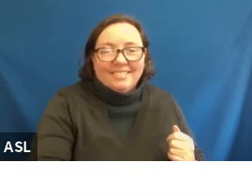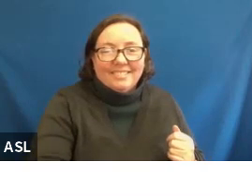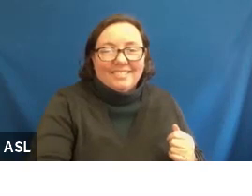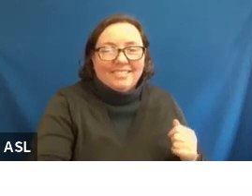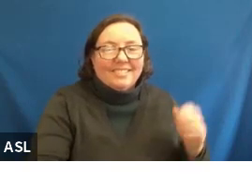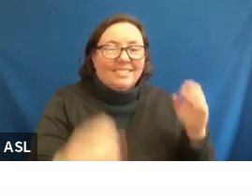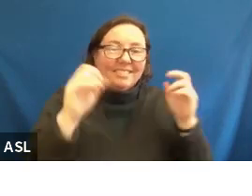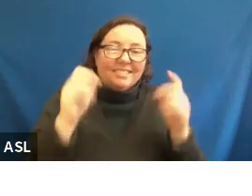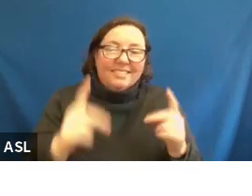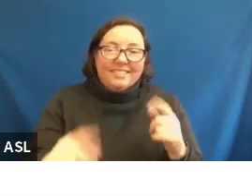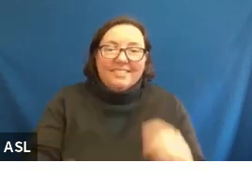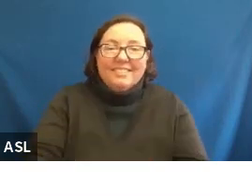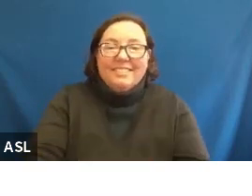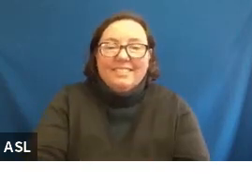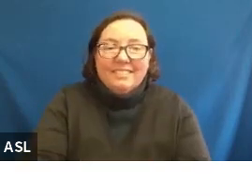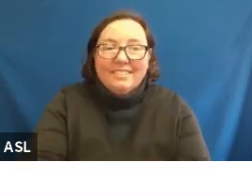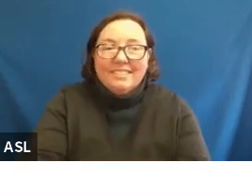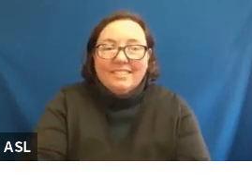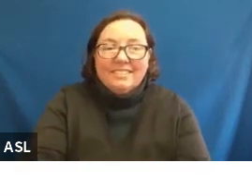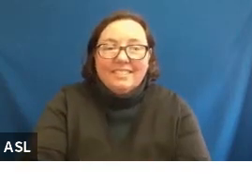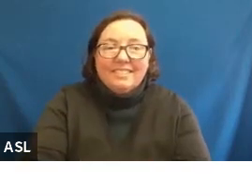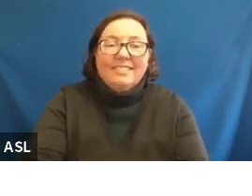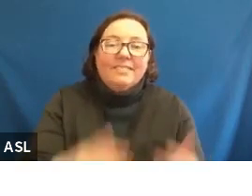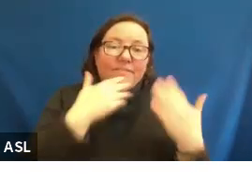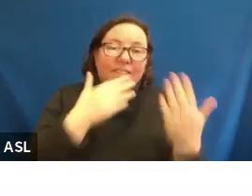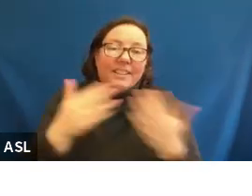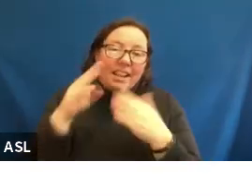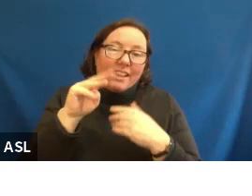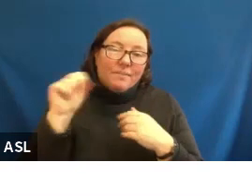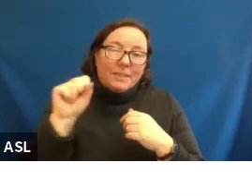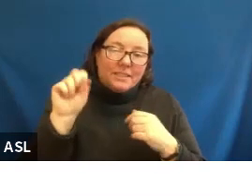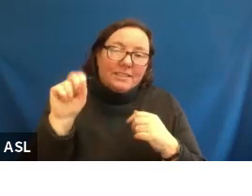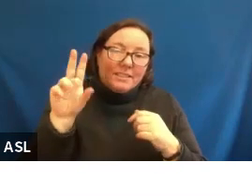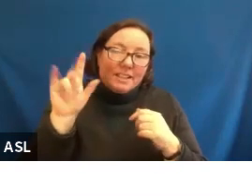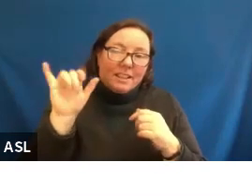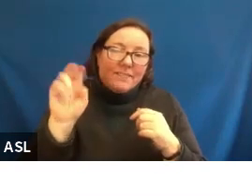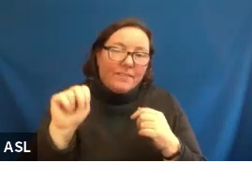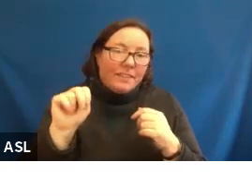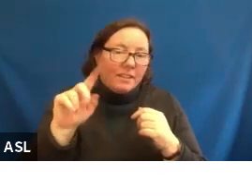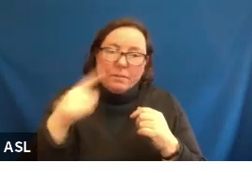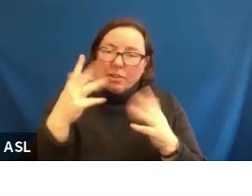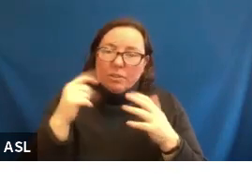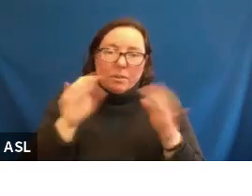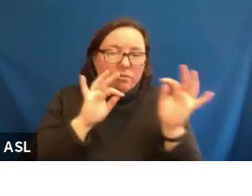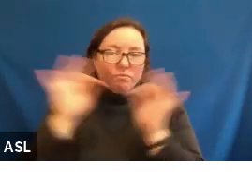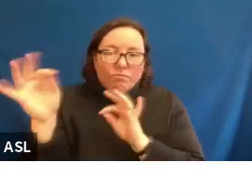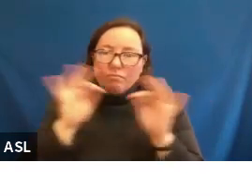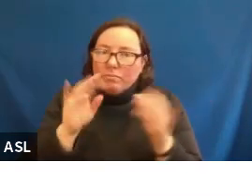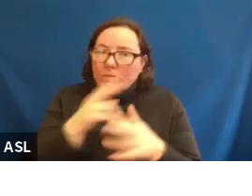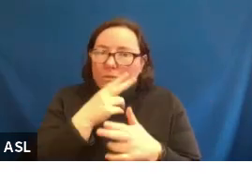Okay, thank you, Ms. Sullivan. We just wanted to do a short